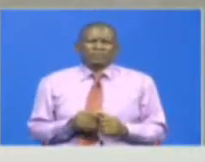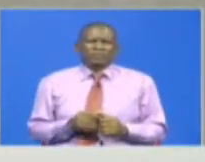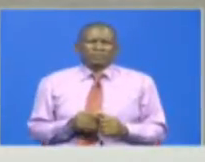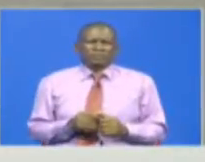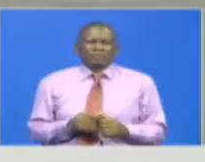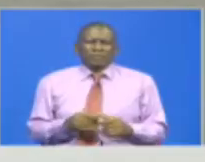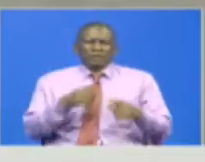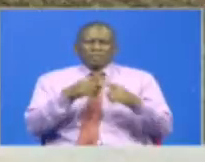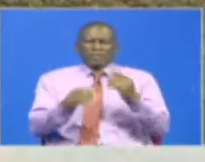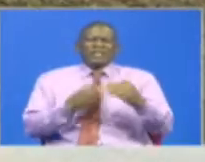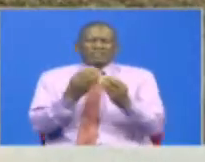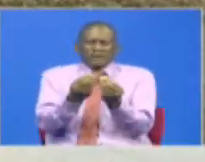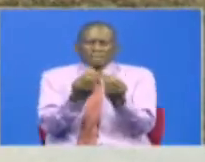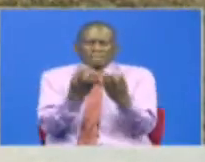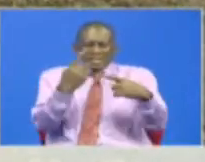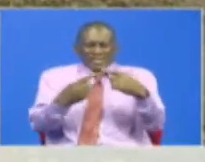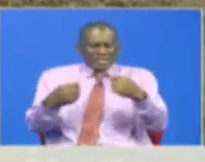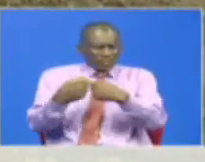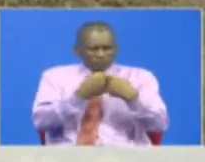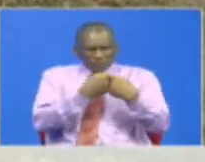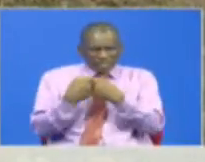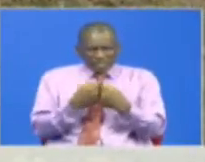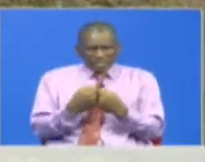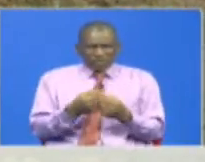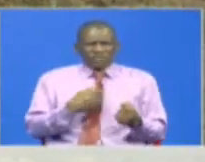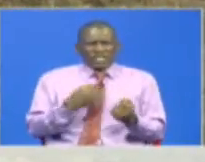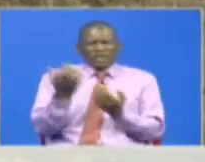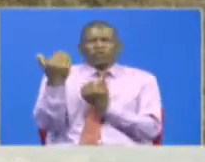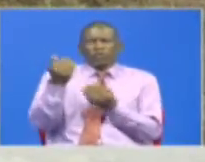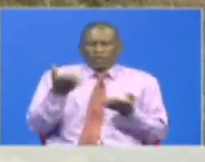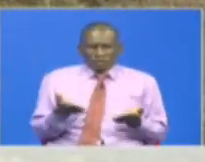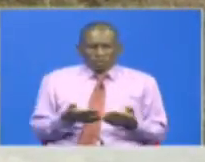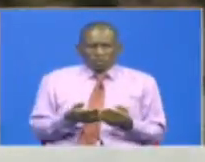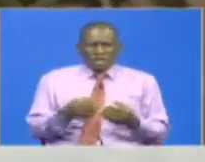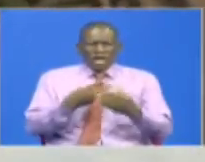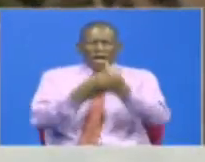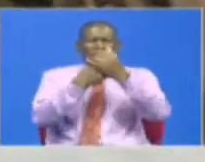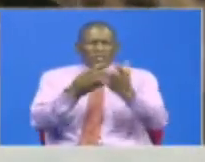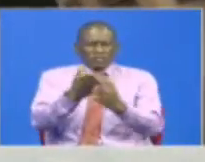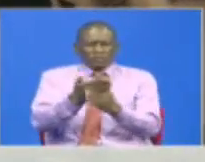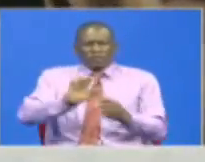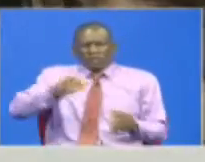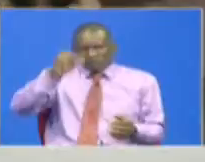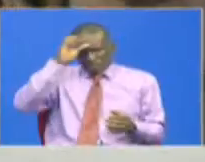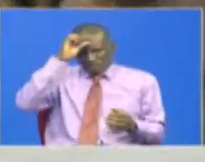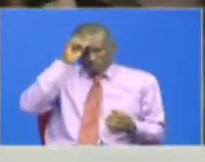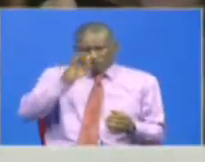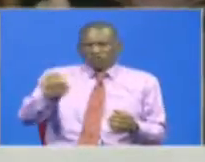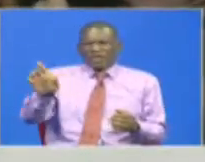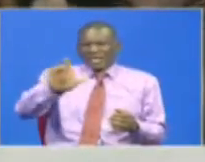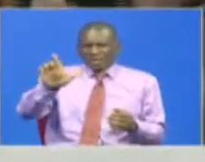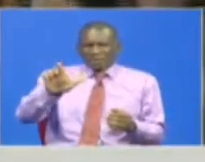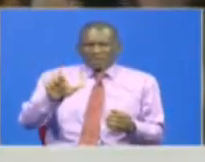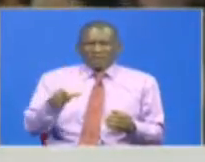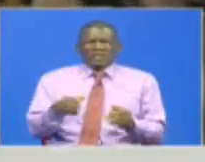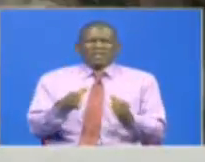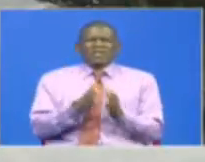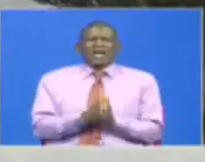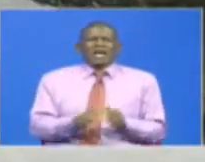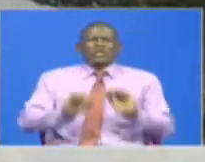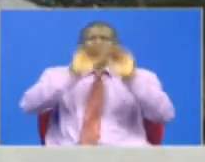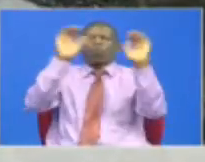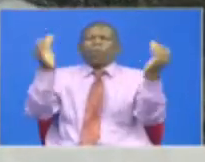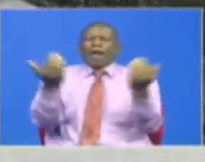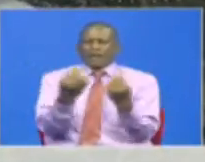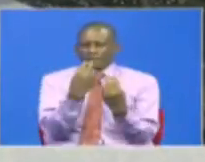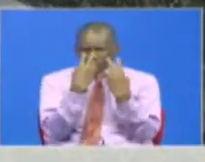But after decades of difficulty, there is hope. A partnership between the county government of Laikipia and World Vision,